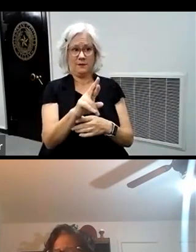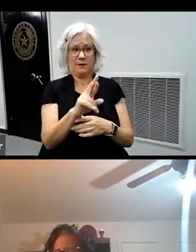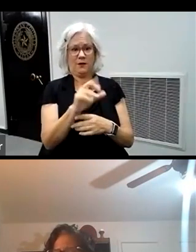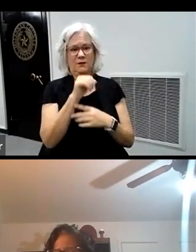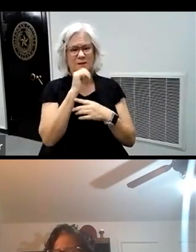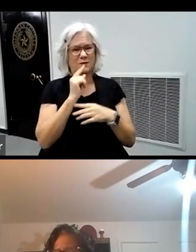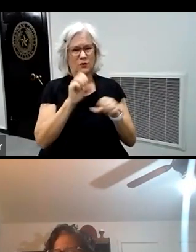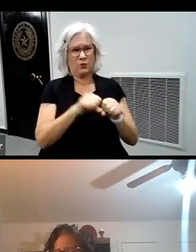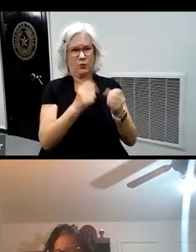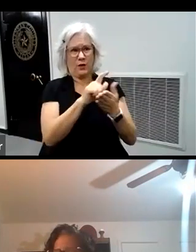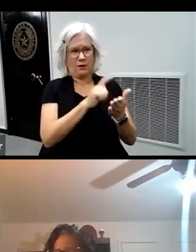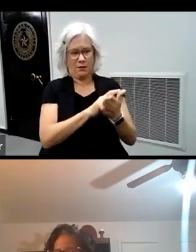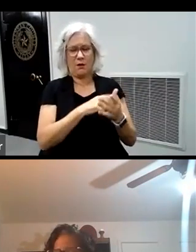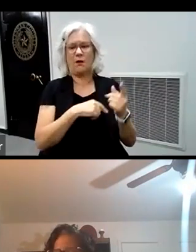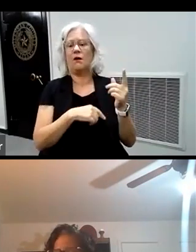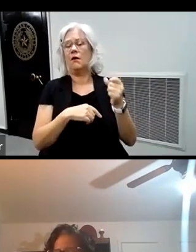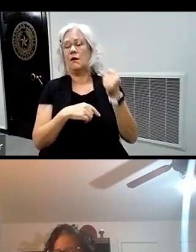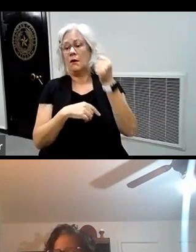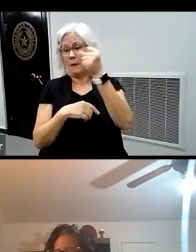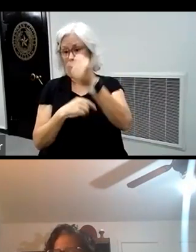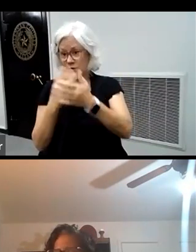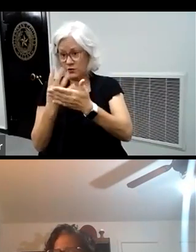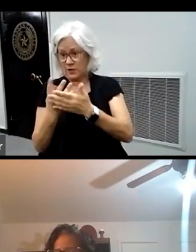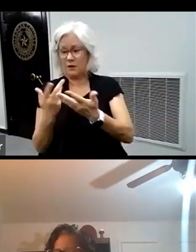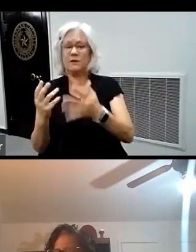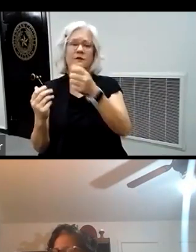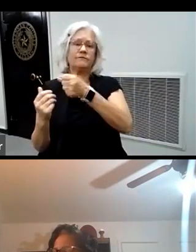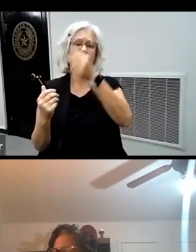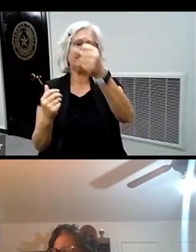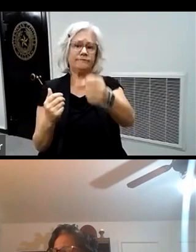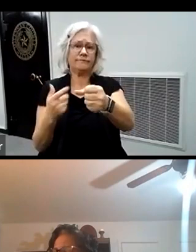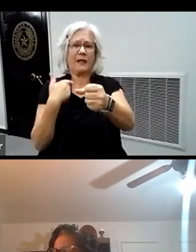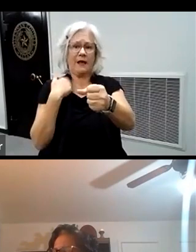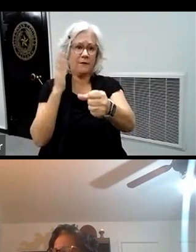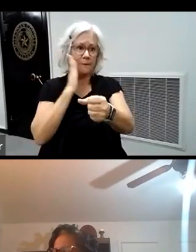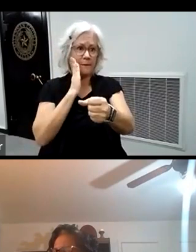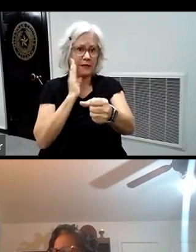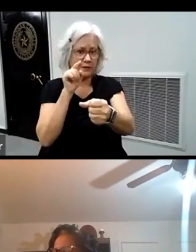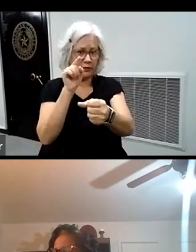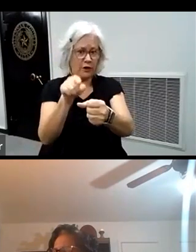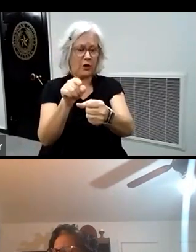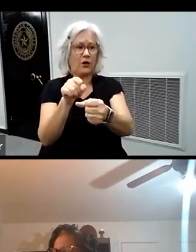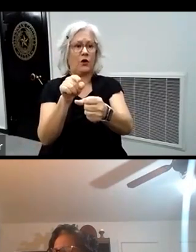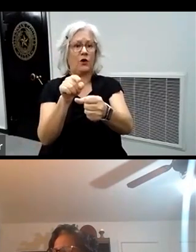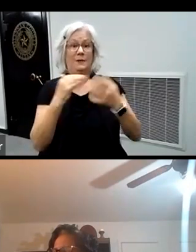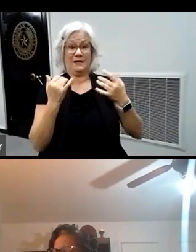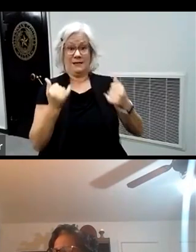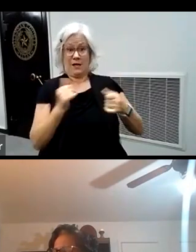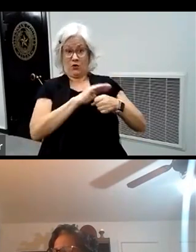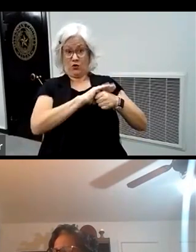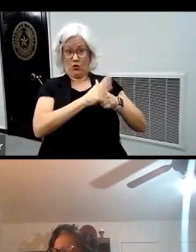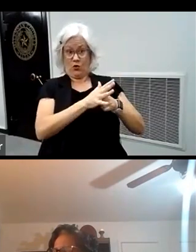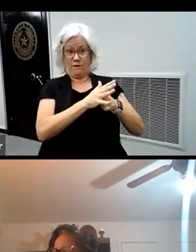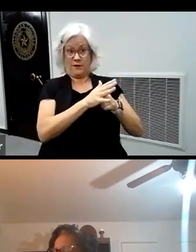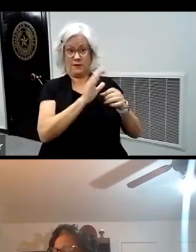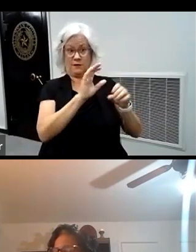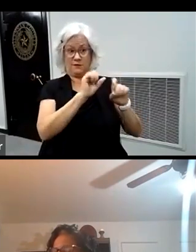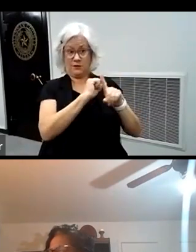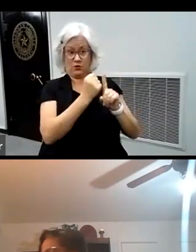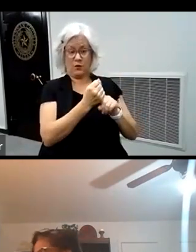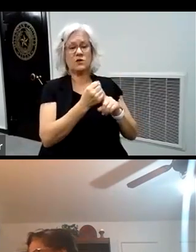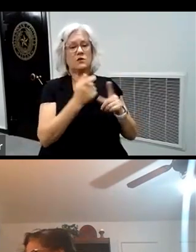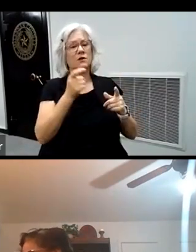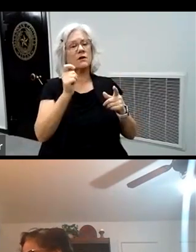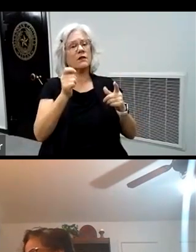jail, and they had paid a set amount to secure some beds. Due to the COVID situation, Judge Taylor, City of